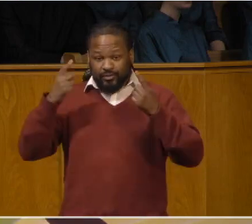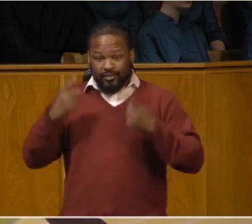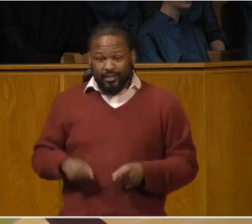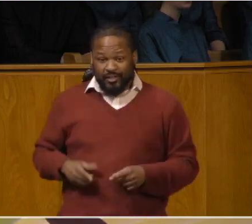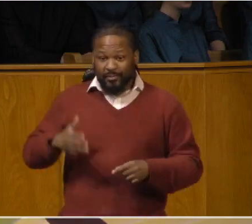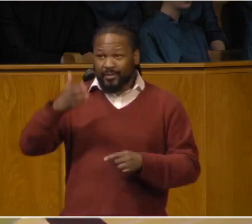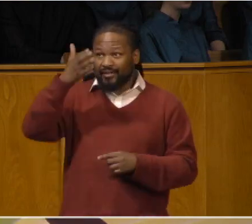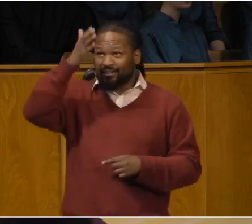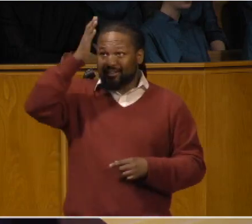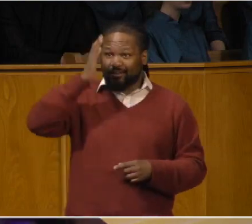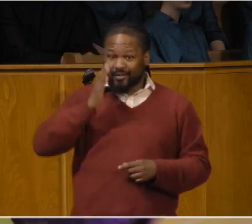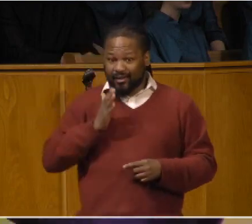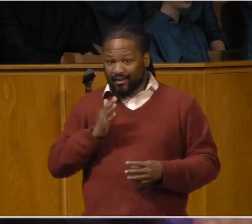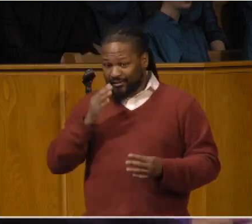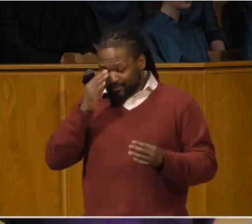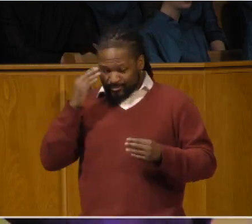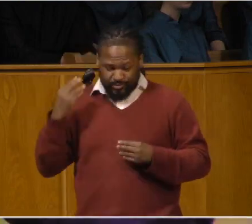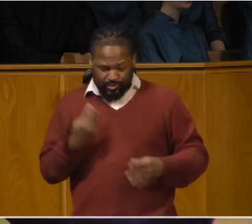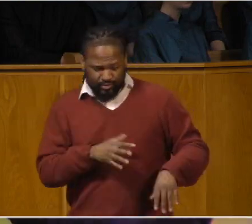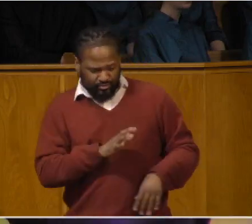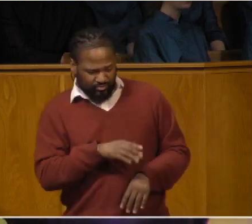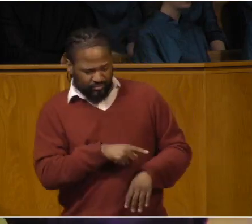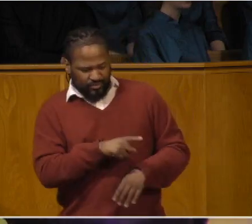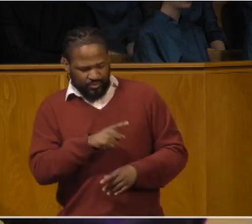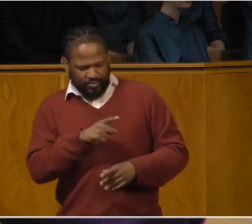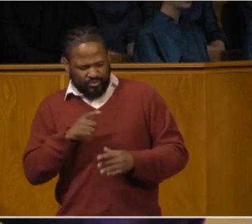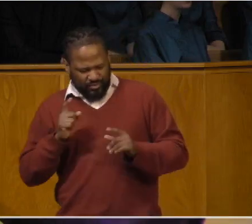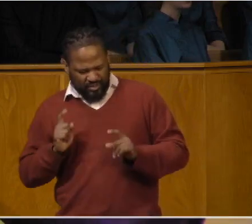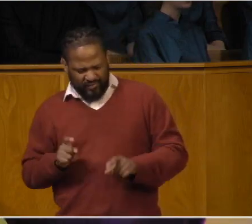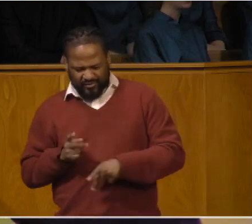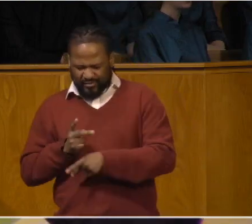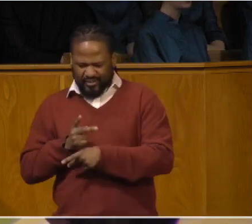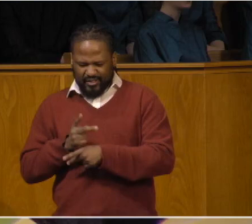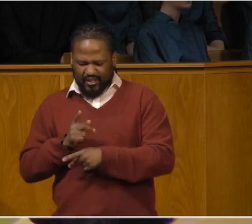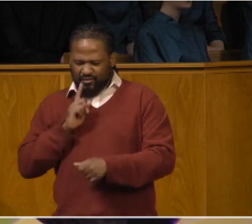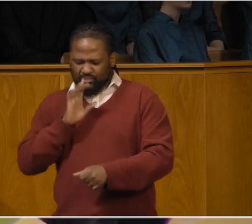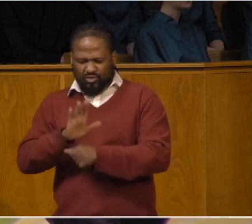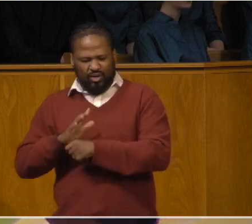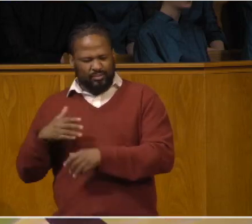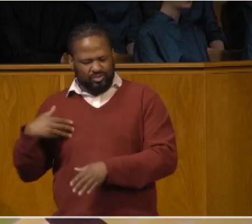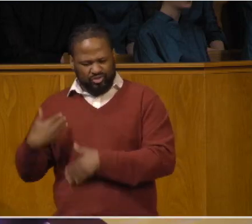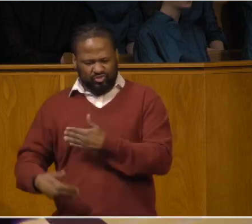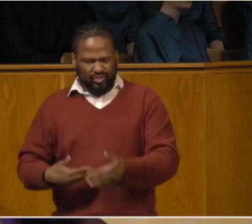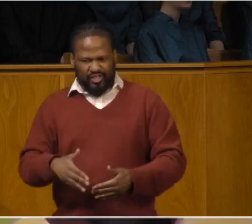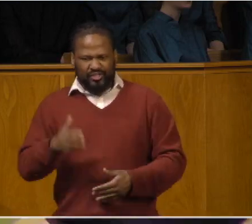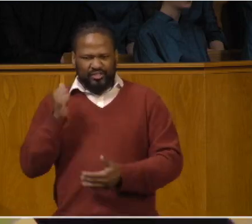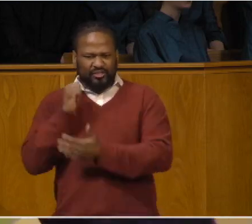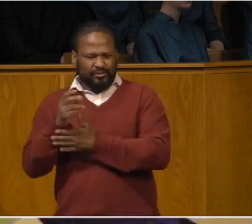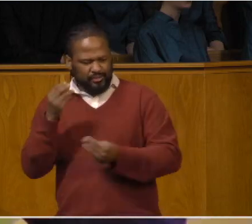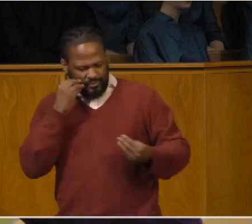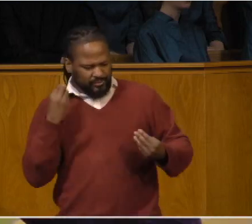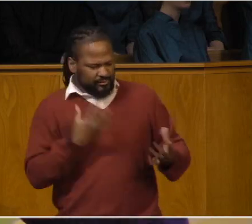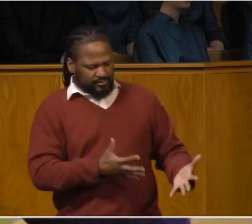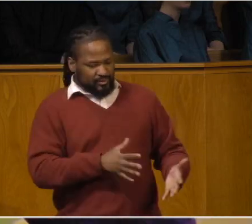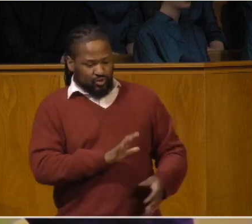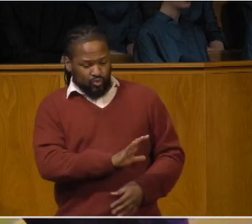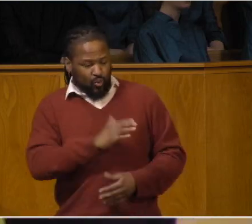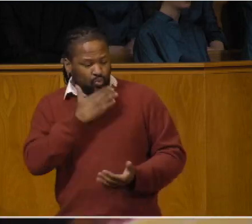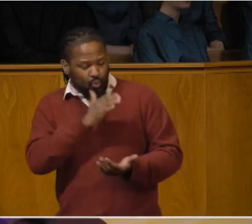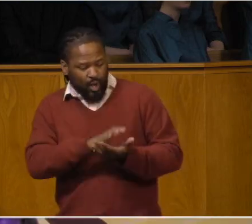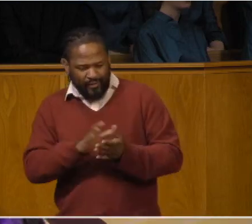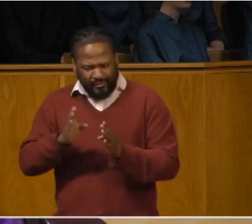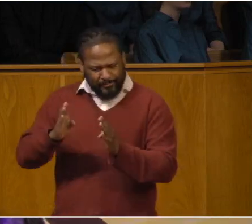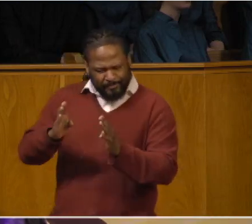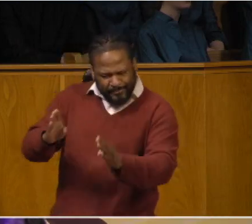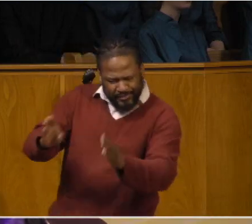reminded him that Isaac is to carry the promised generations. He says, listen to your wife, and